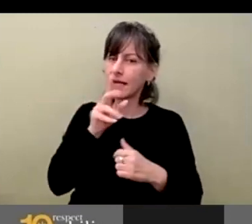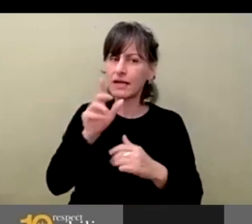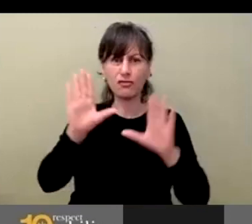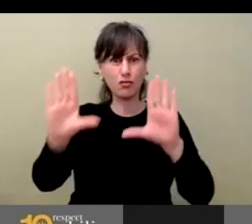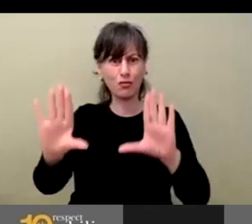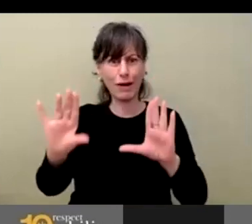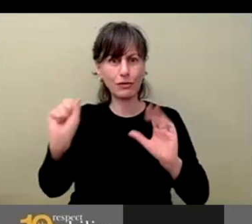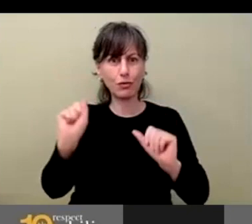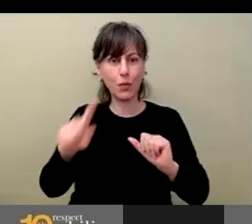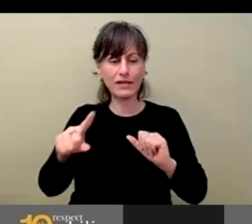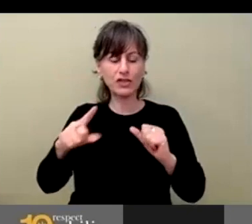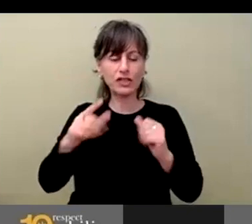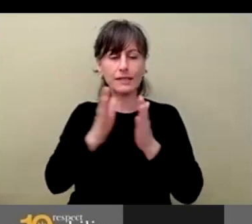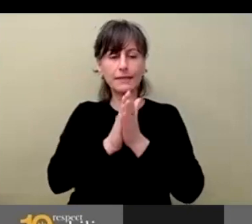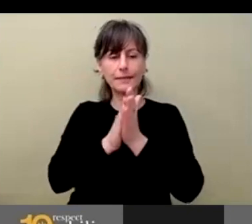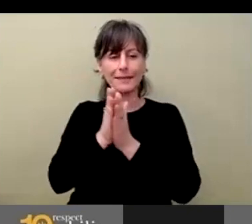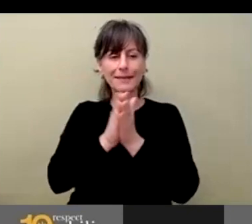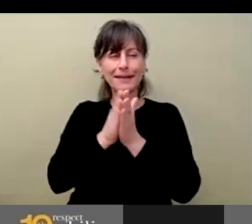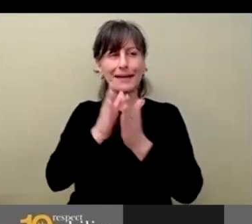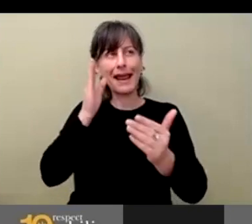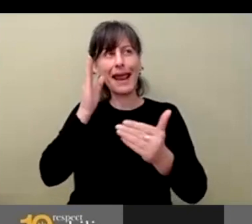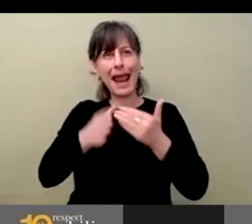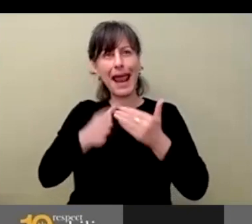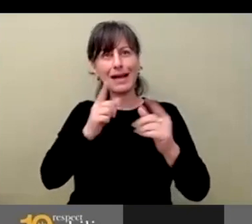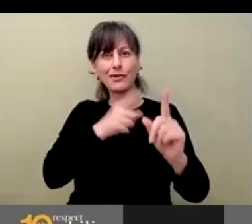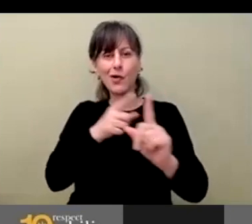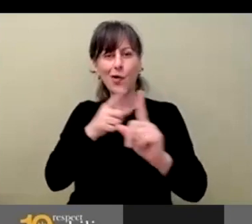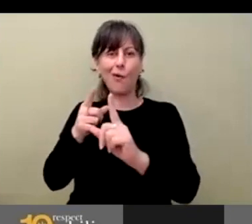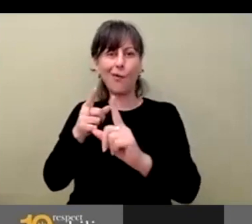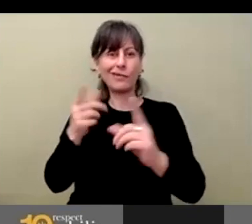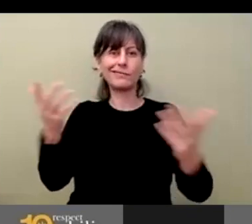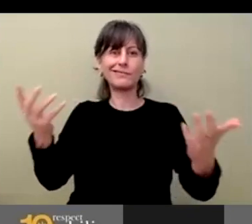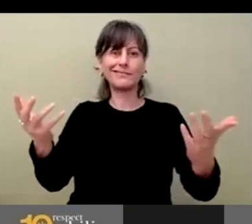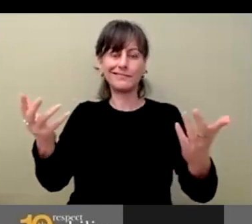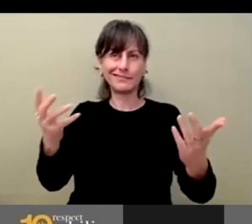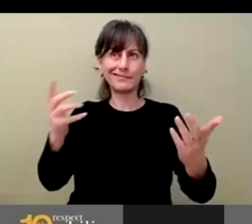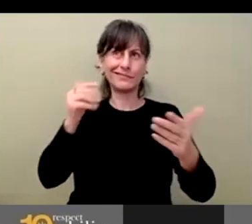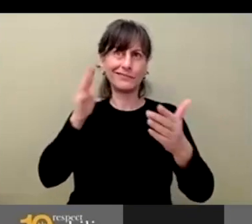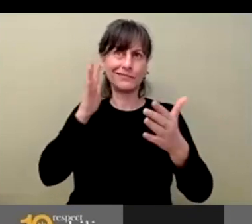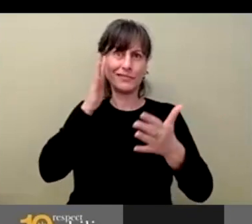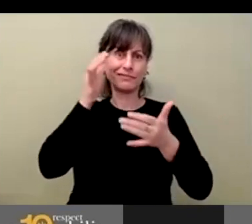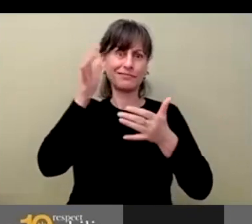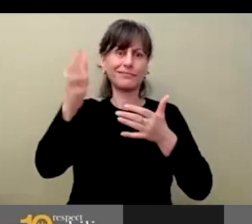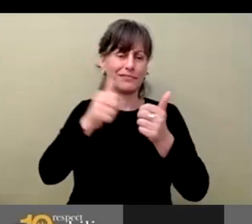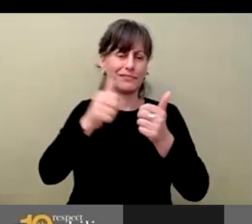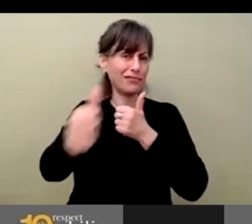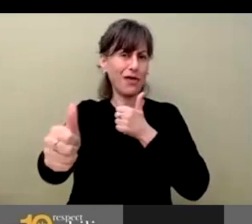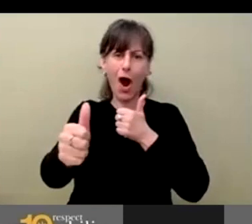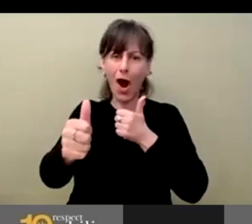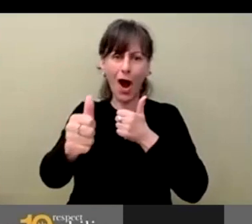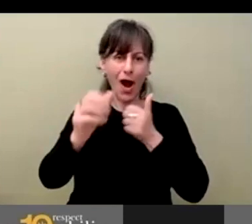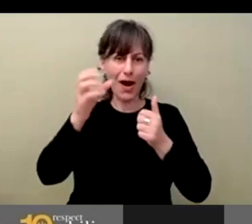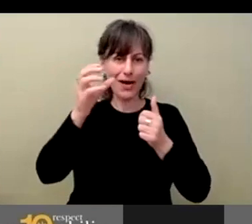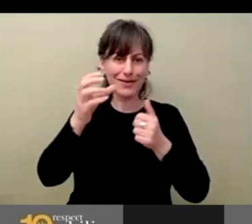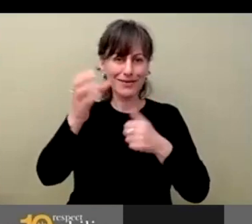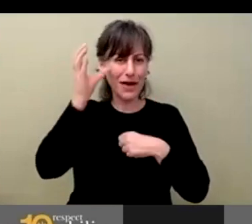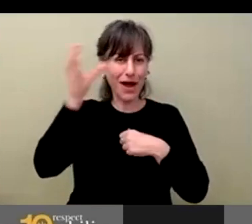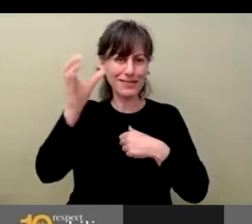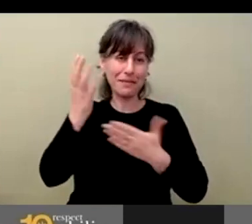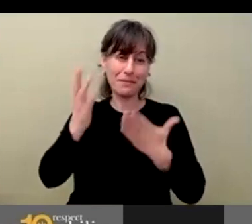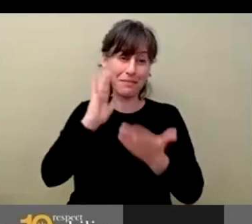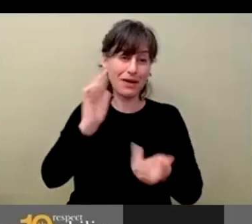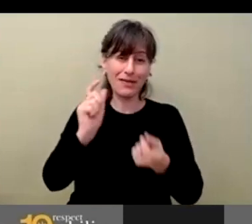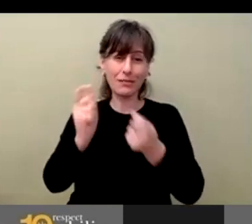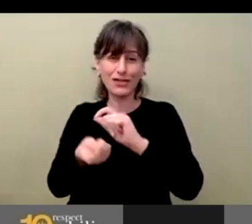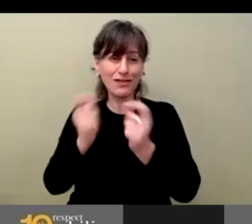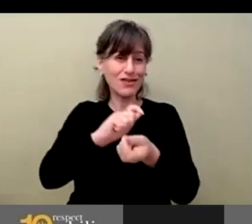One of my end goals is such a far concept. I mean, my end goals will probably change 10